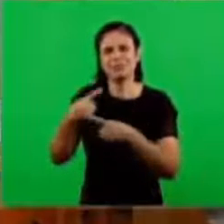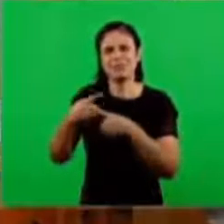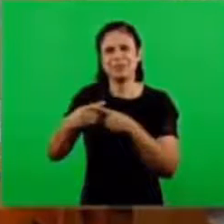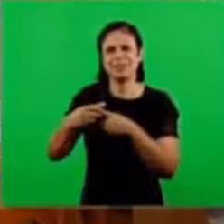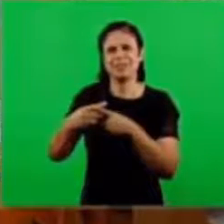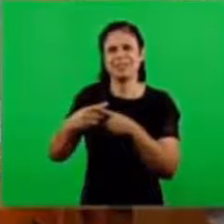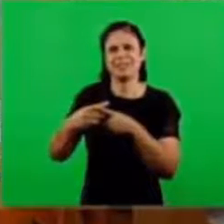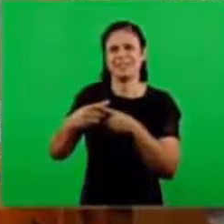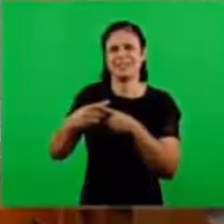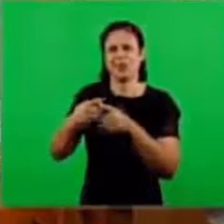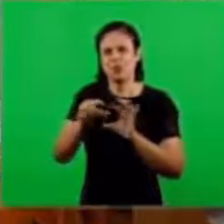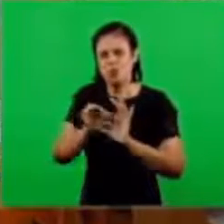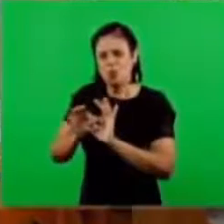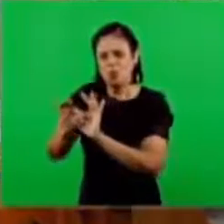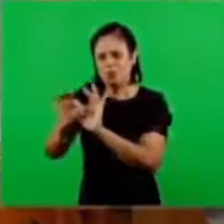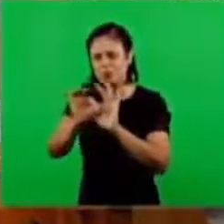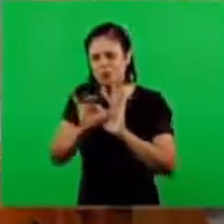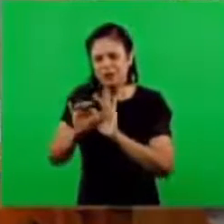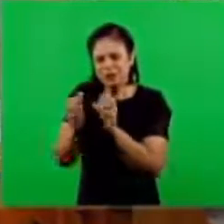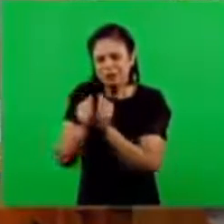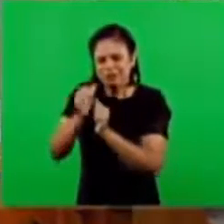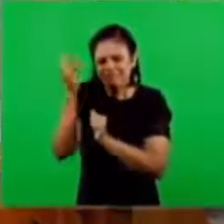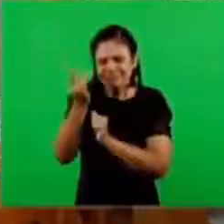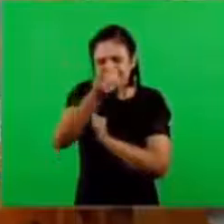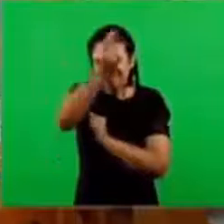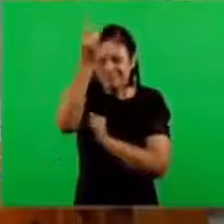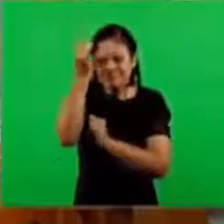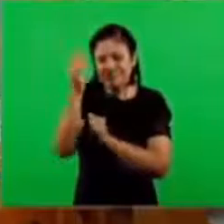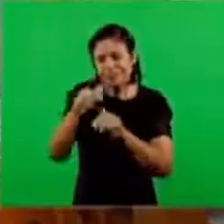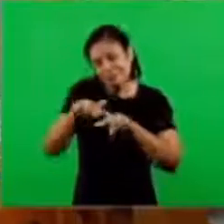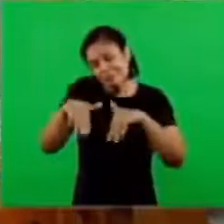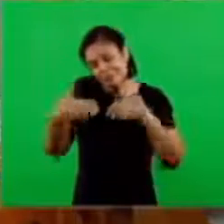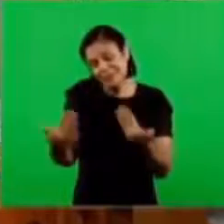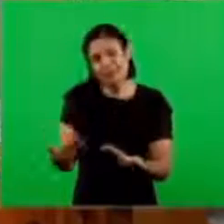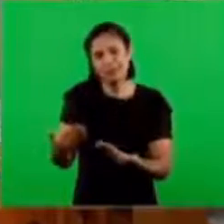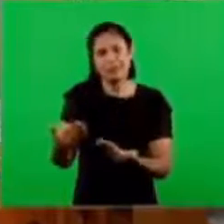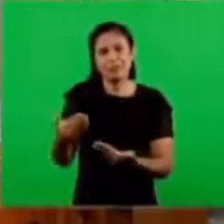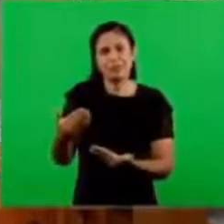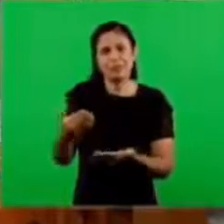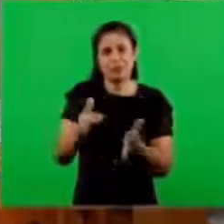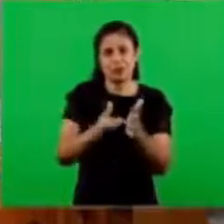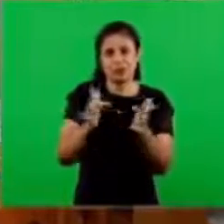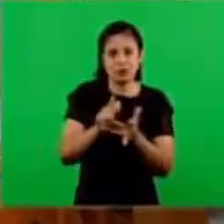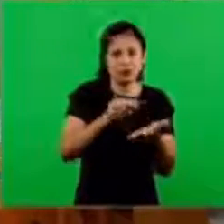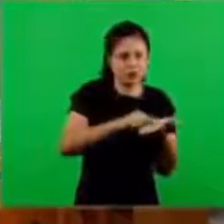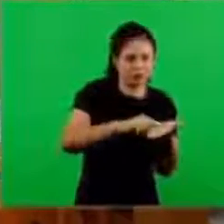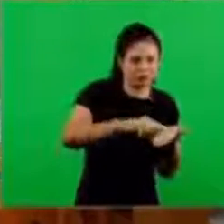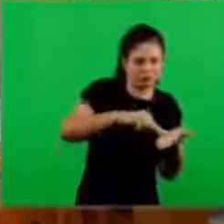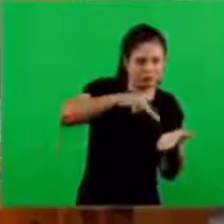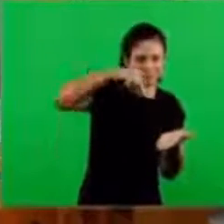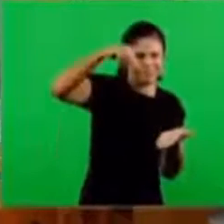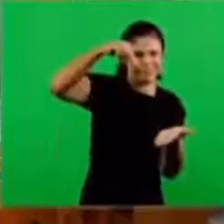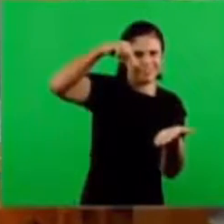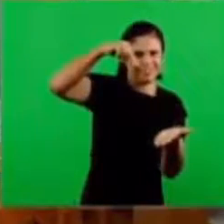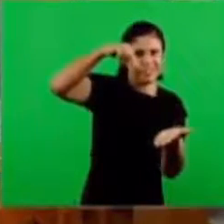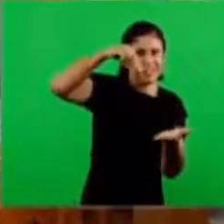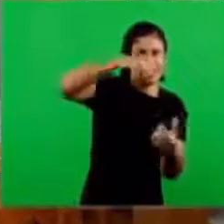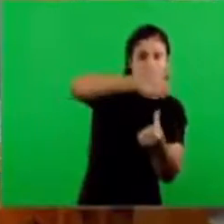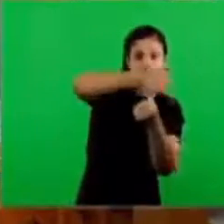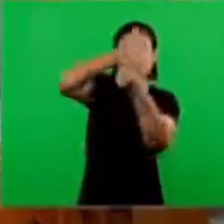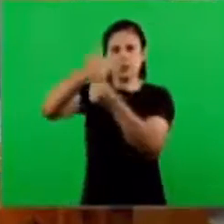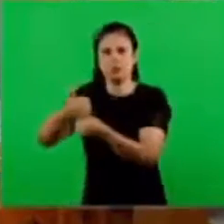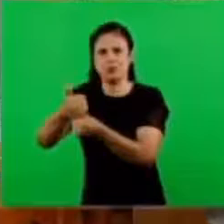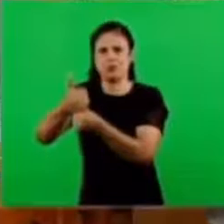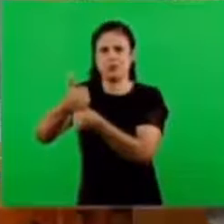protected in the operation of the fellowship with the Holy Spirit. That's why the resurrection of Jesus